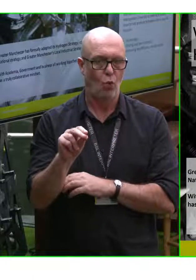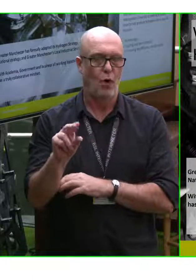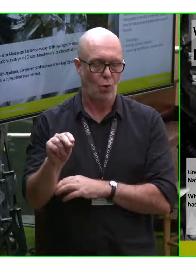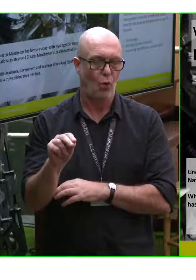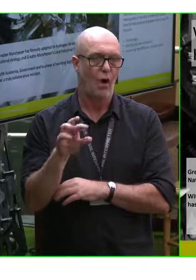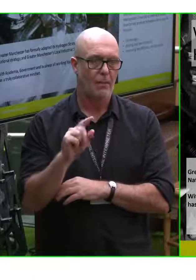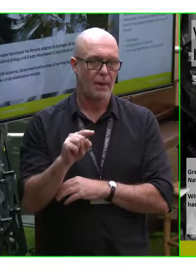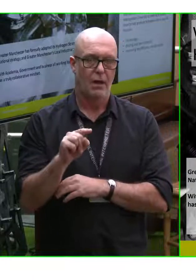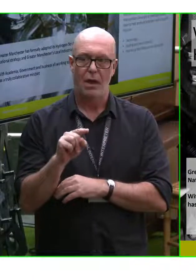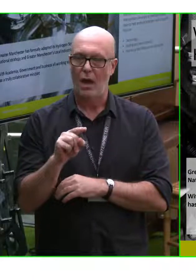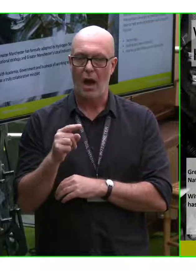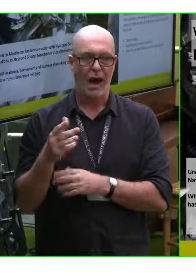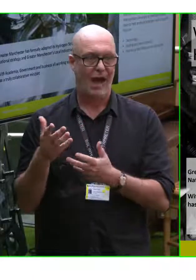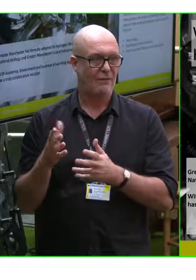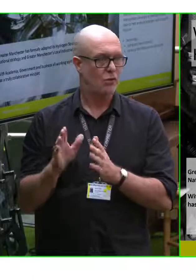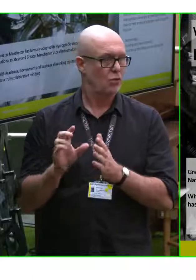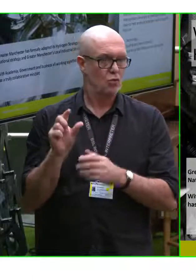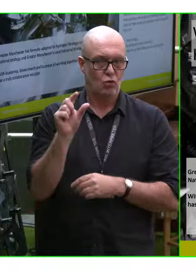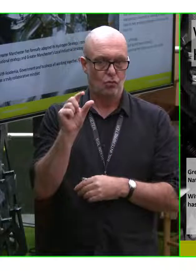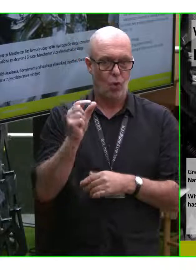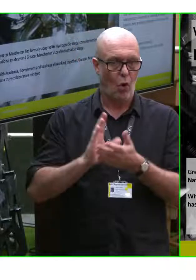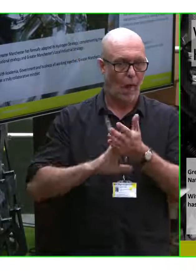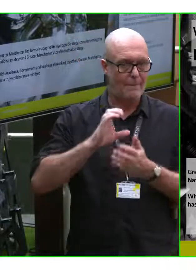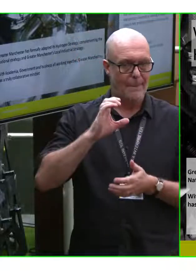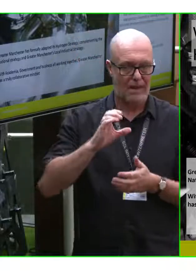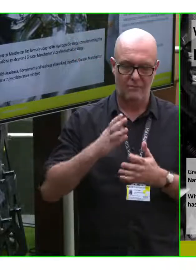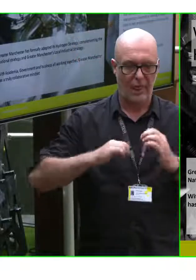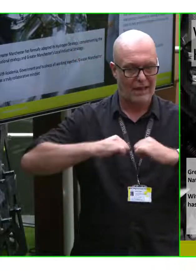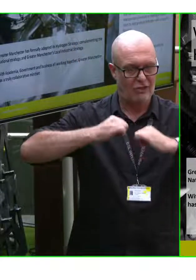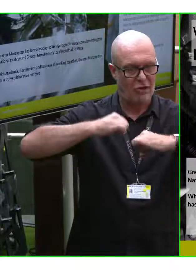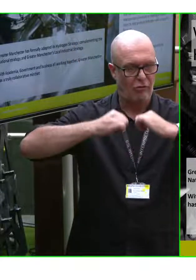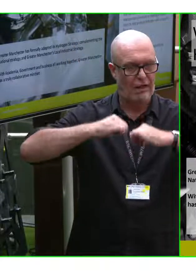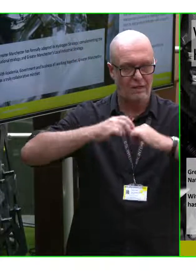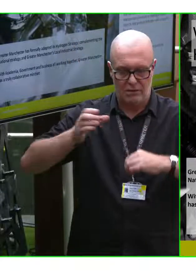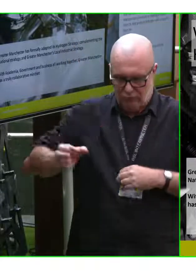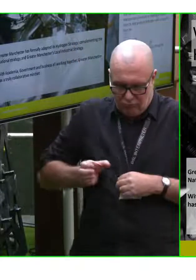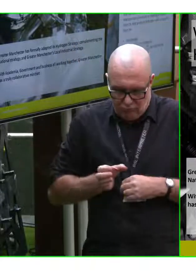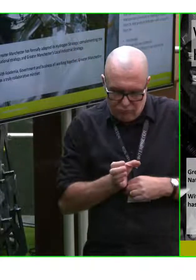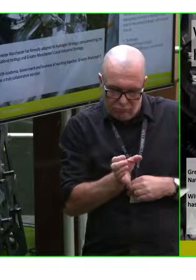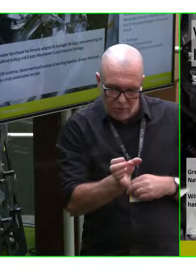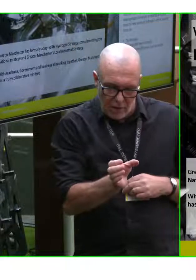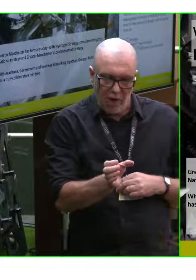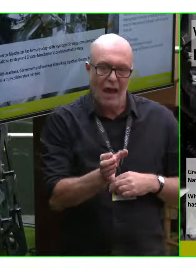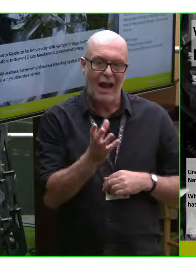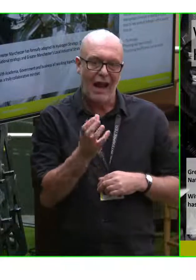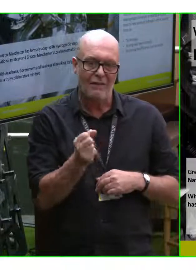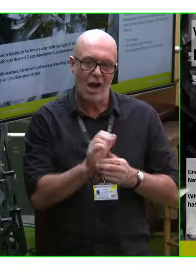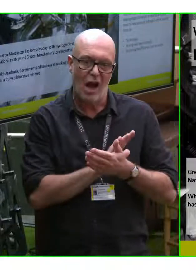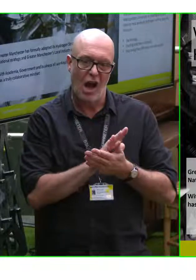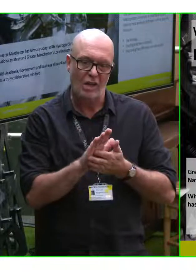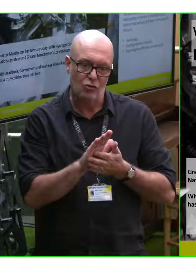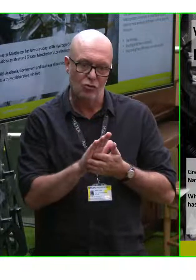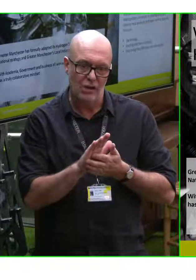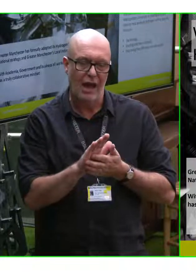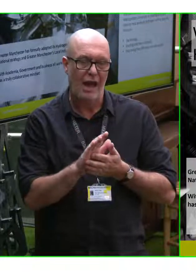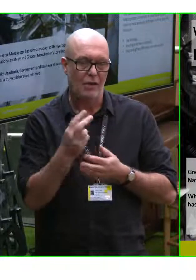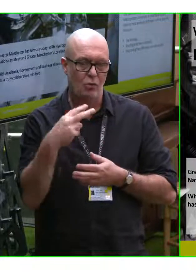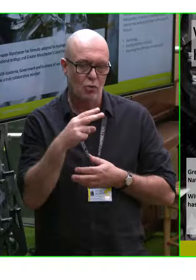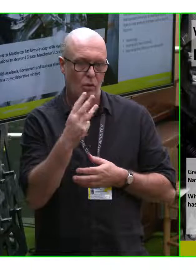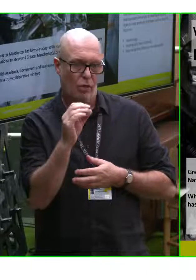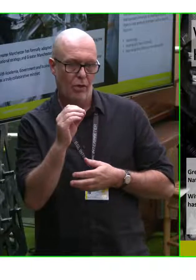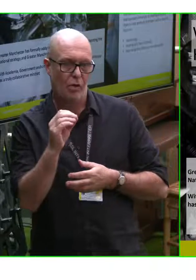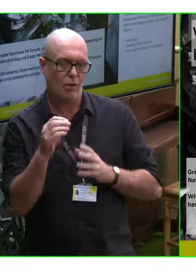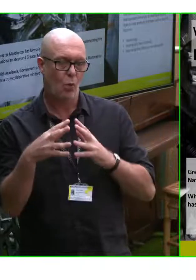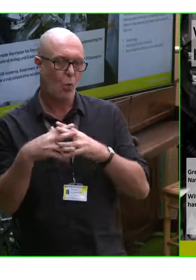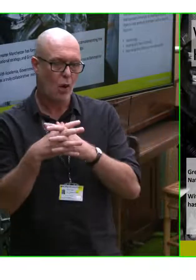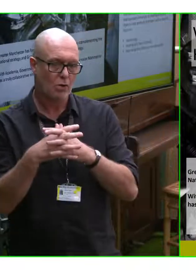Manchester Central. I was surrounded by 6 HNSC people because I had a tiny little bottle of hydrogen and a 230 watt fuel